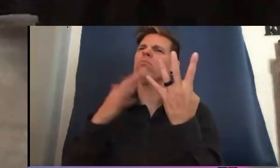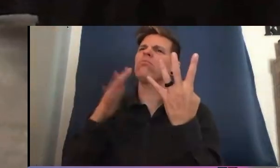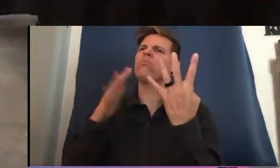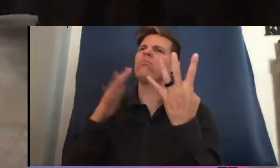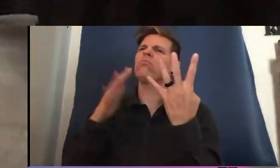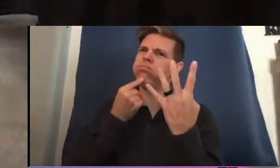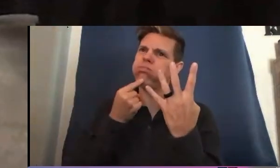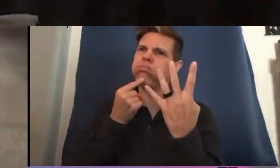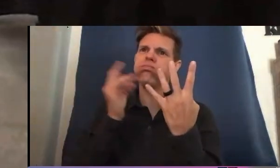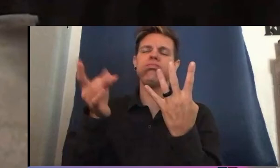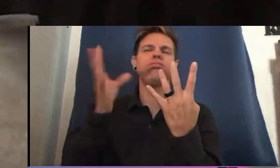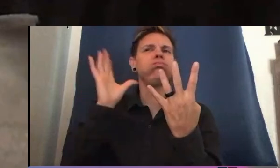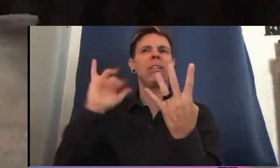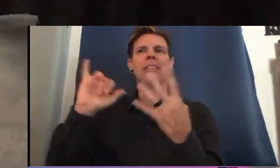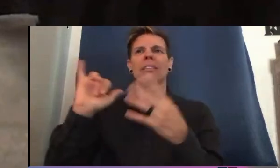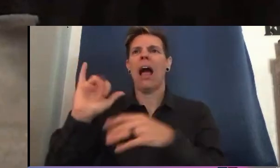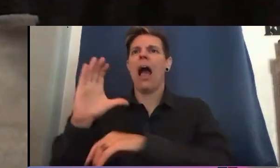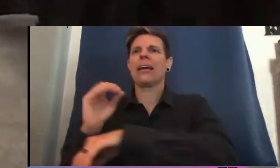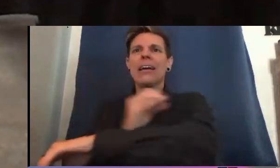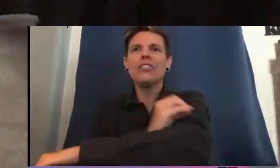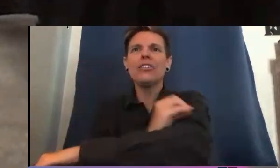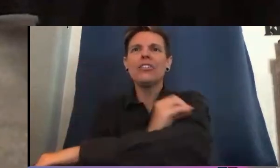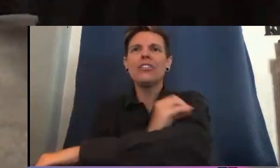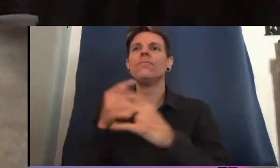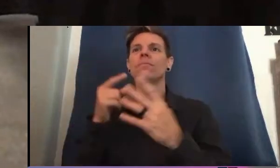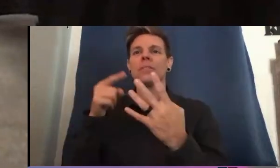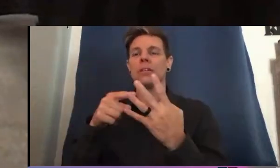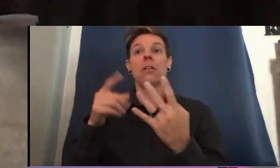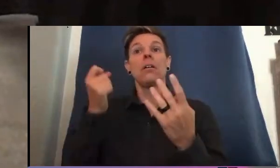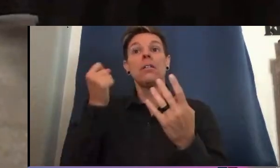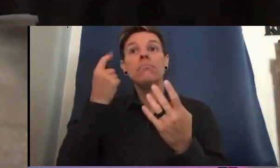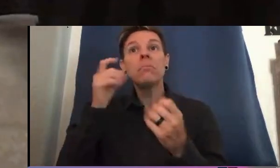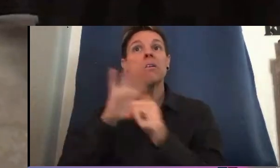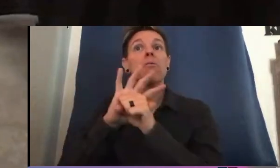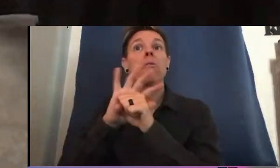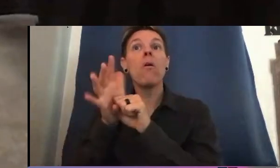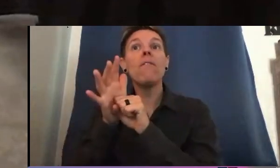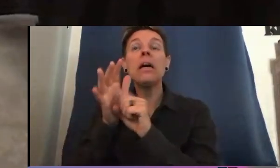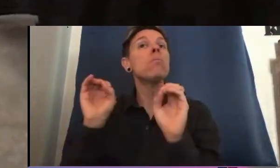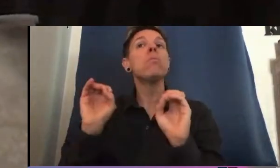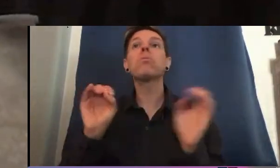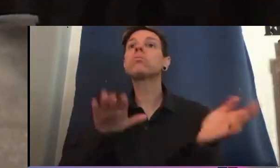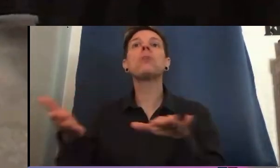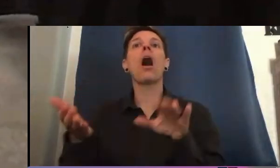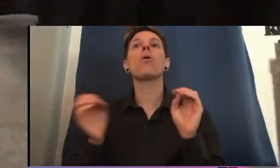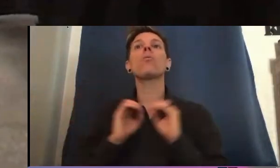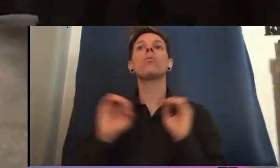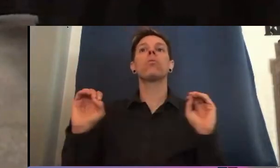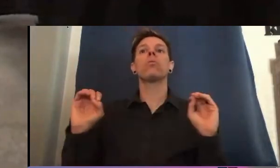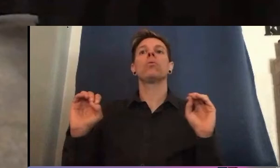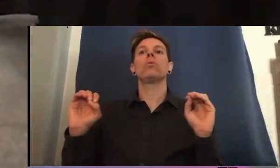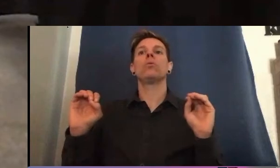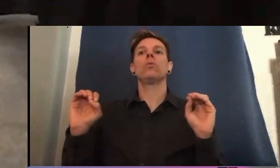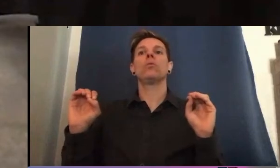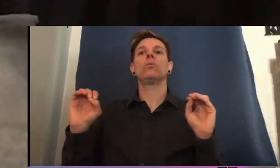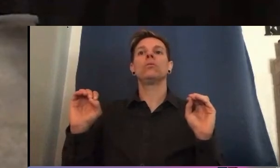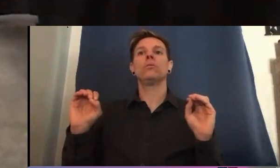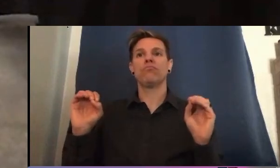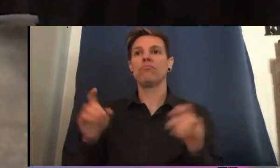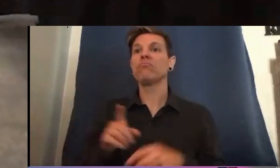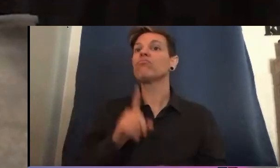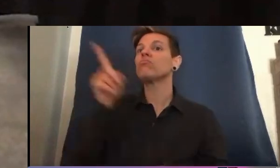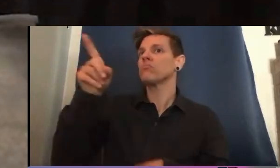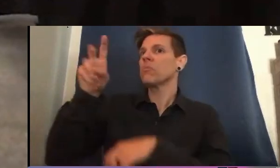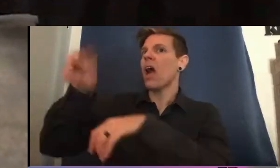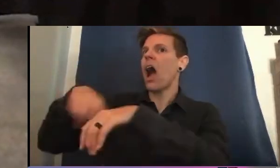no child with COVID-19 died. The Irish Post has decided officials have called